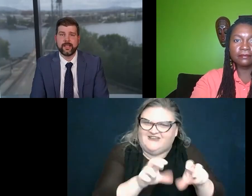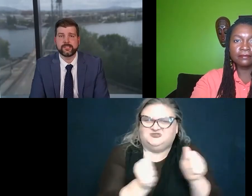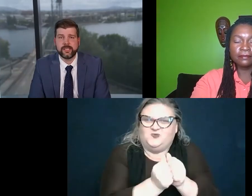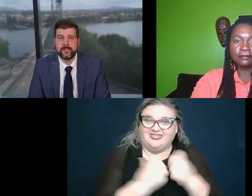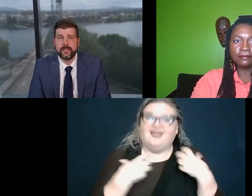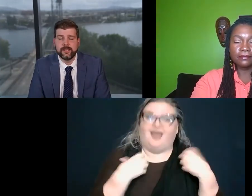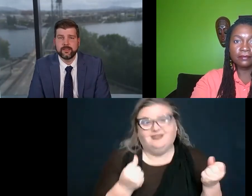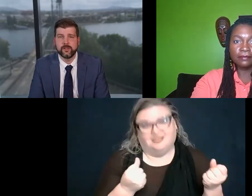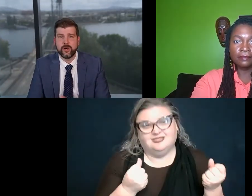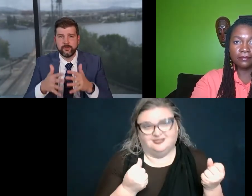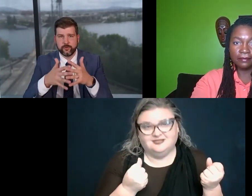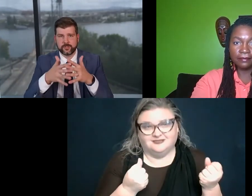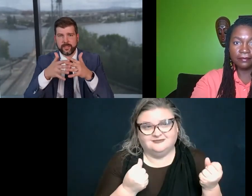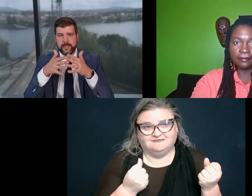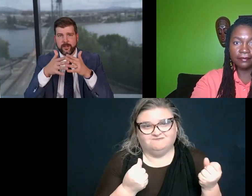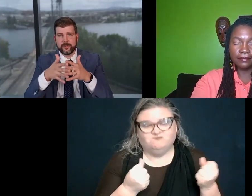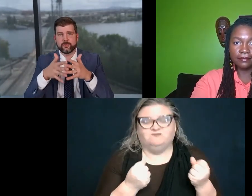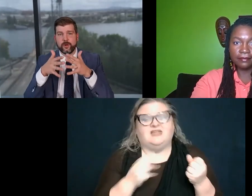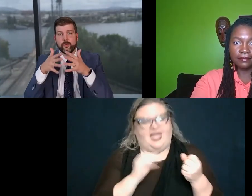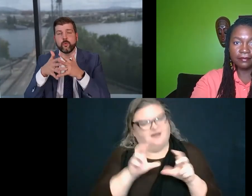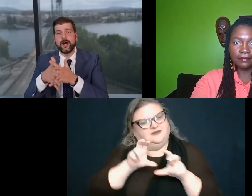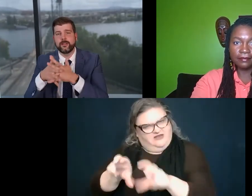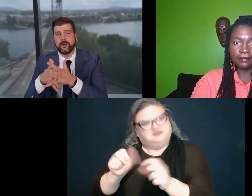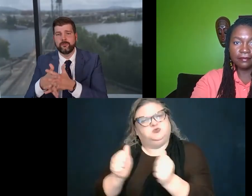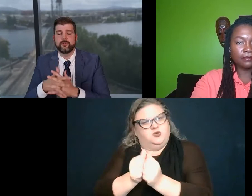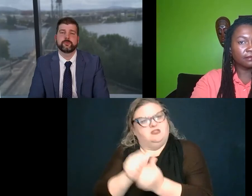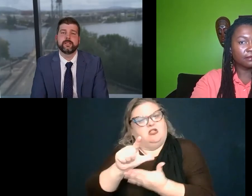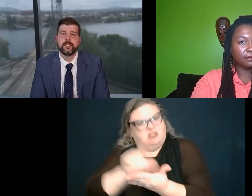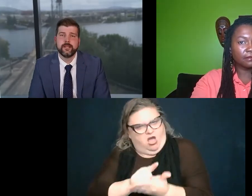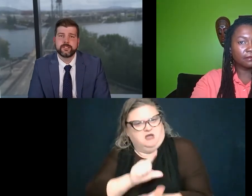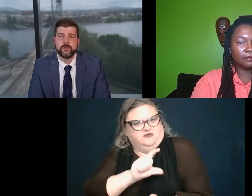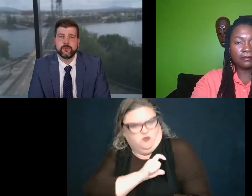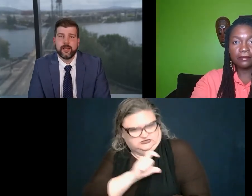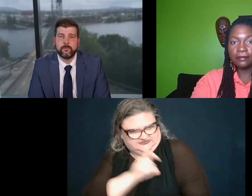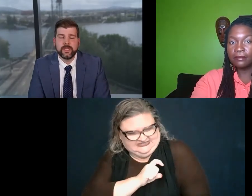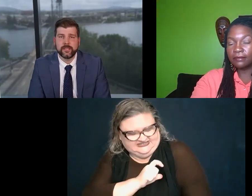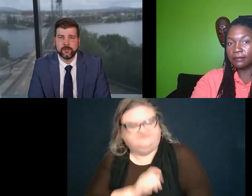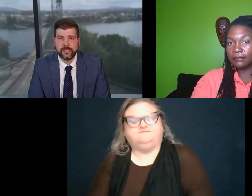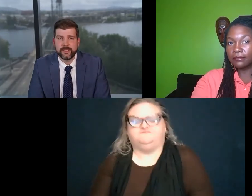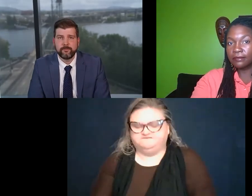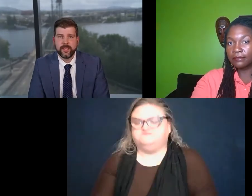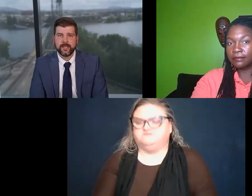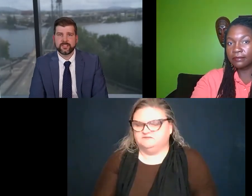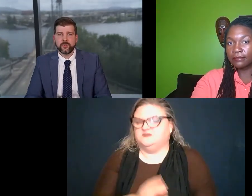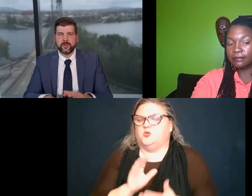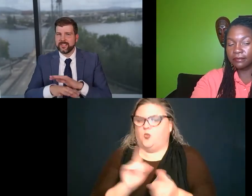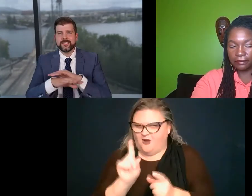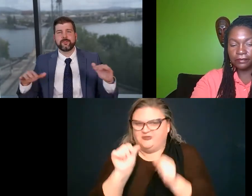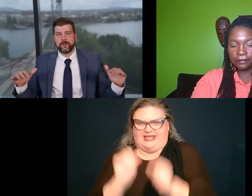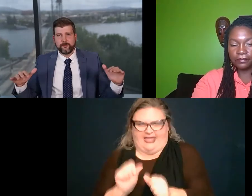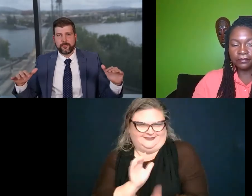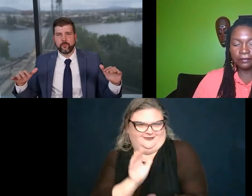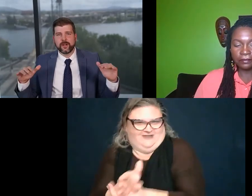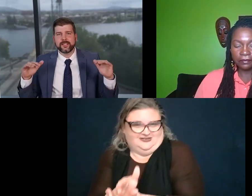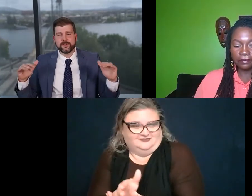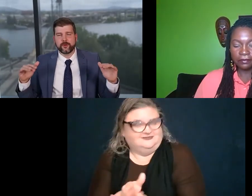to invest in the law enforcement areas where we want law enforcement to be intervening. And so this is